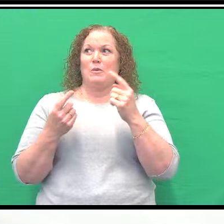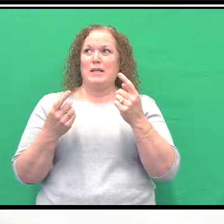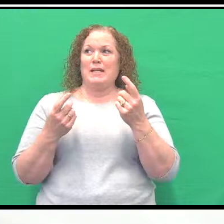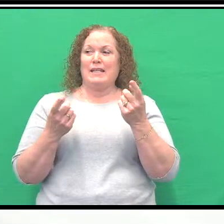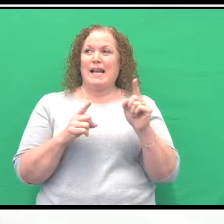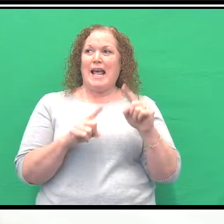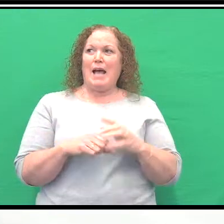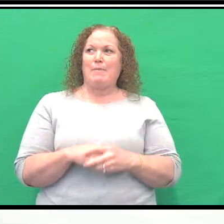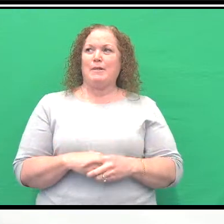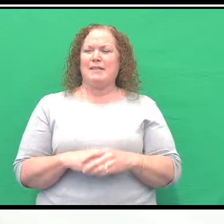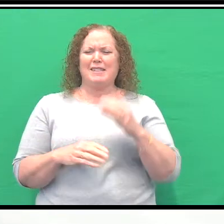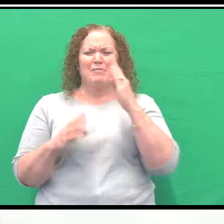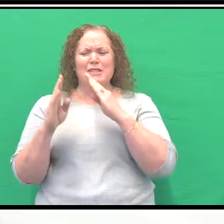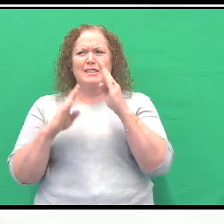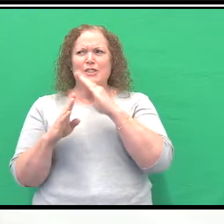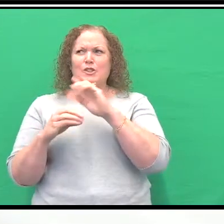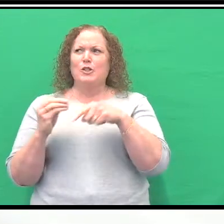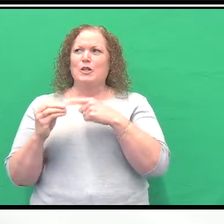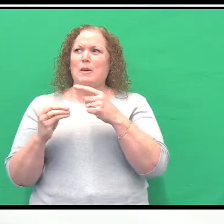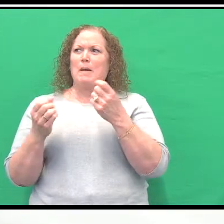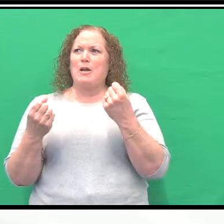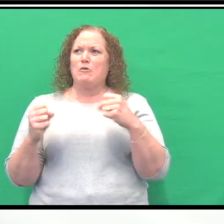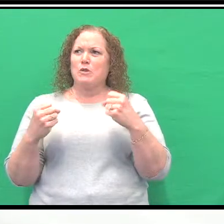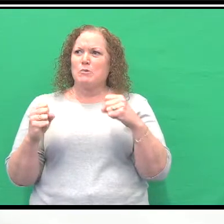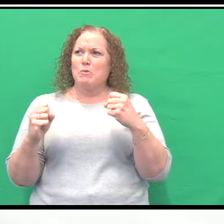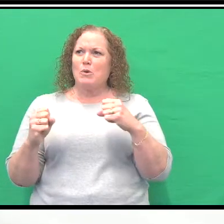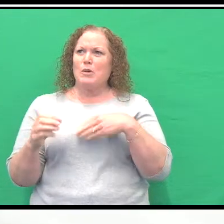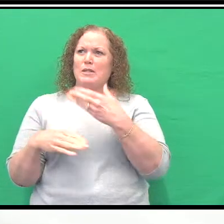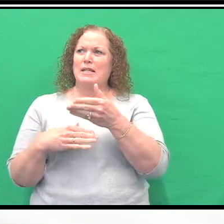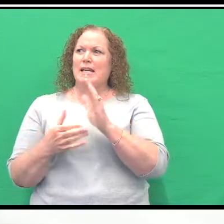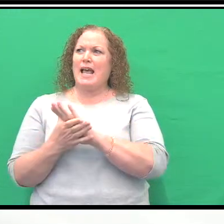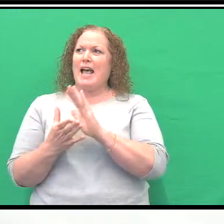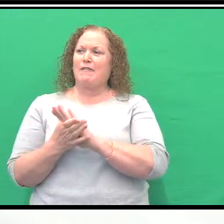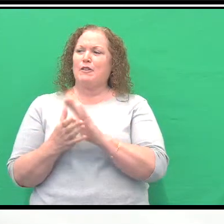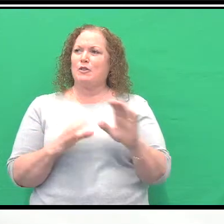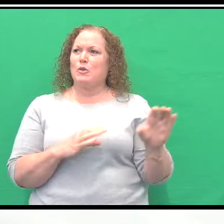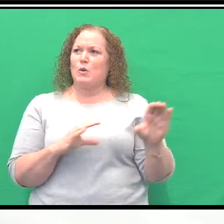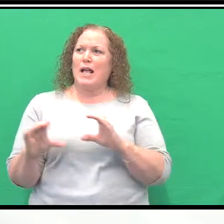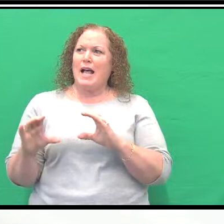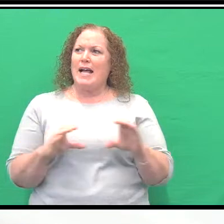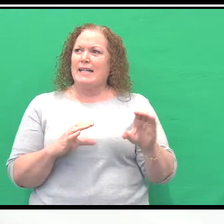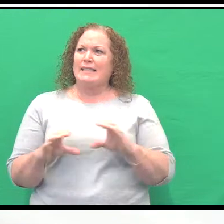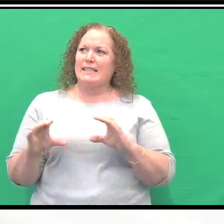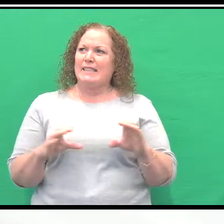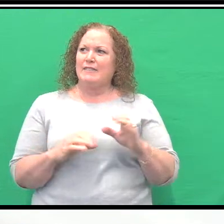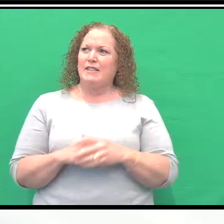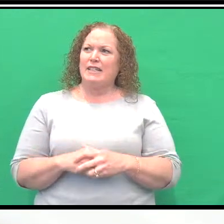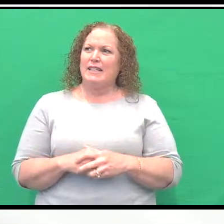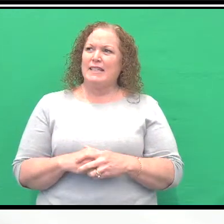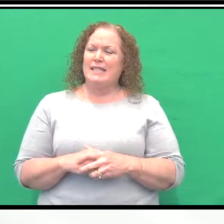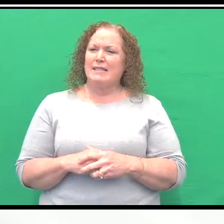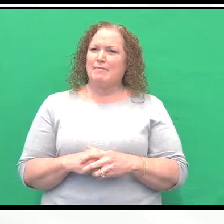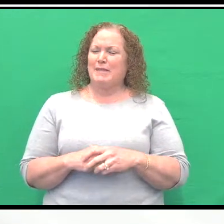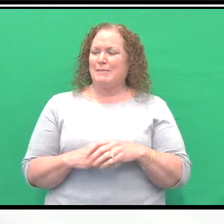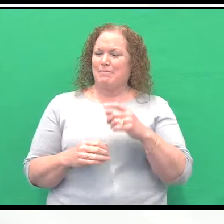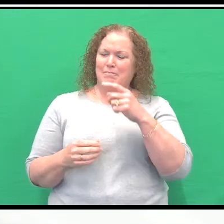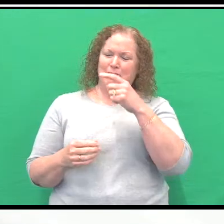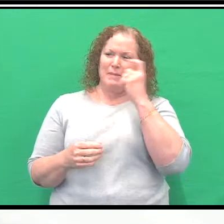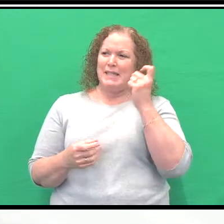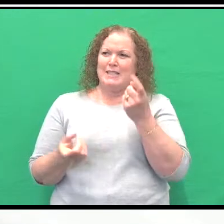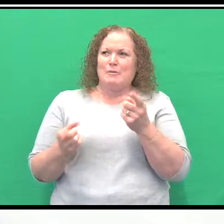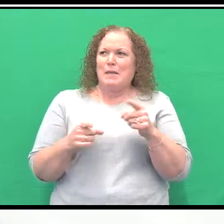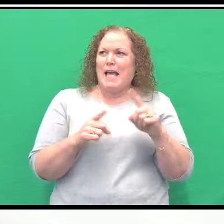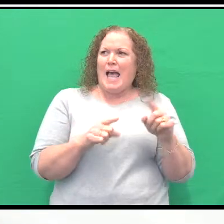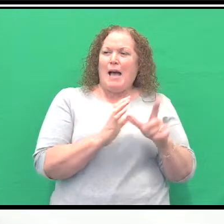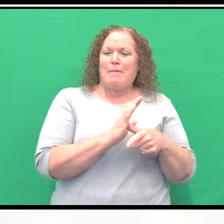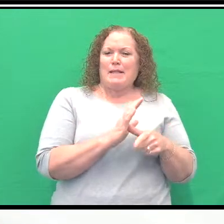and after school activities, because I'm sure they'll be done much later, which I think gives students less time in the long run, because then you go home and you're just going to stay